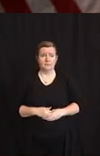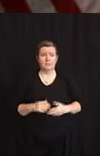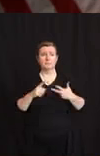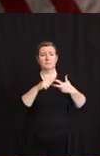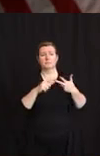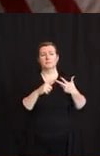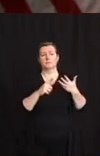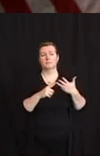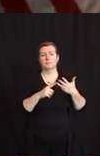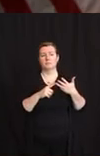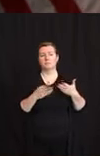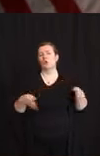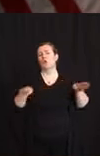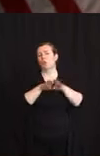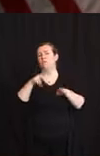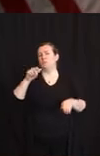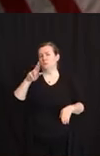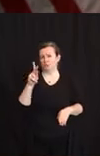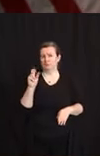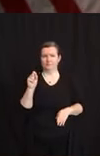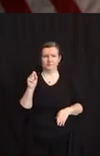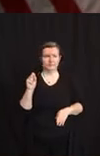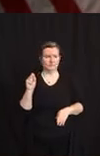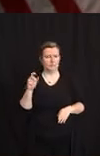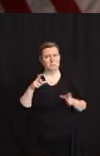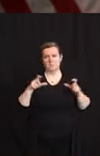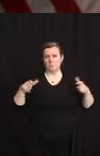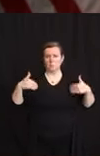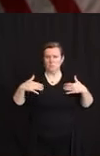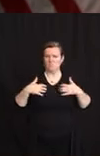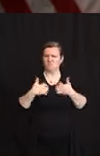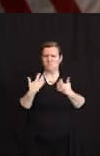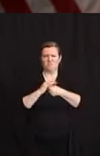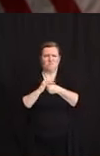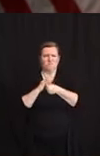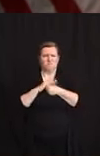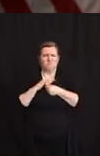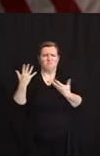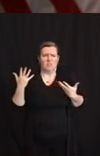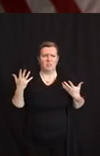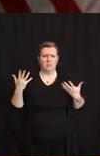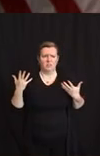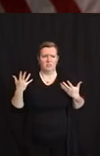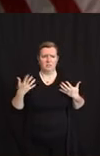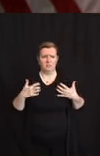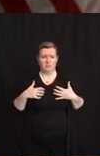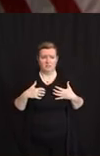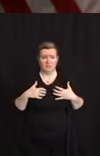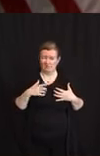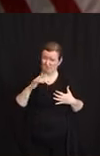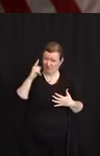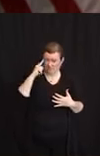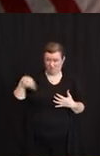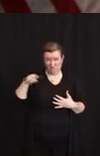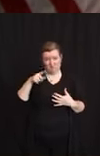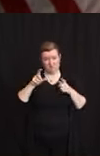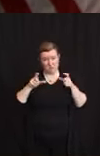Are you surprised that you have a 71% approval rating? And is there any concern that, there's nowhere but down to go from